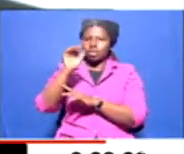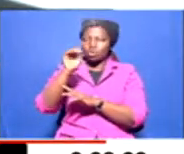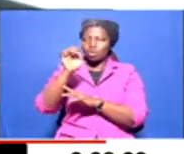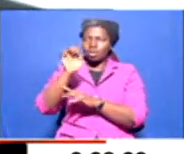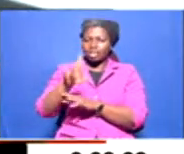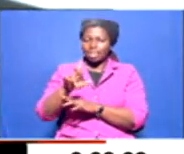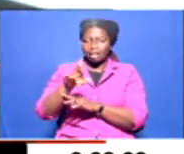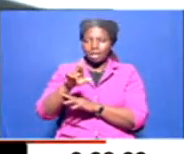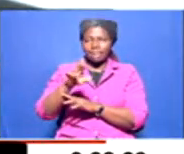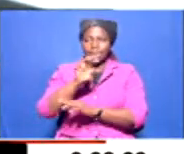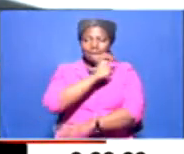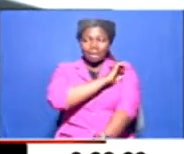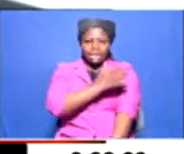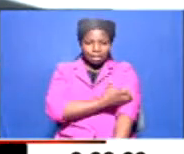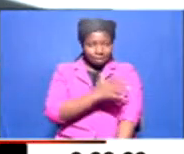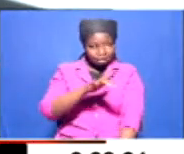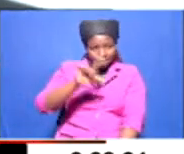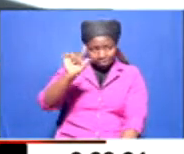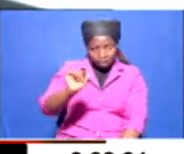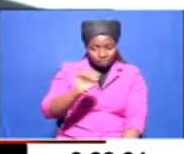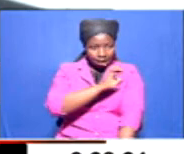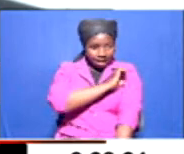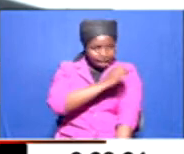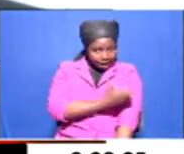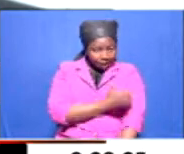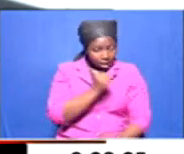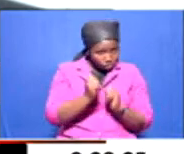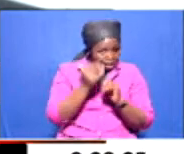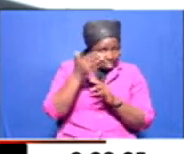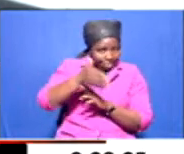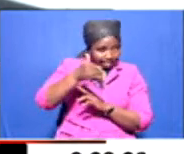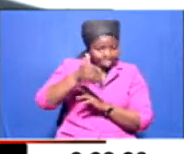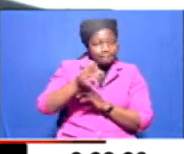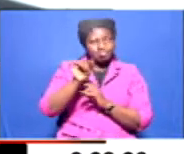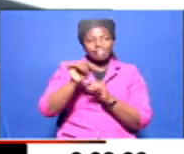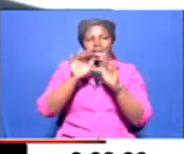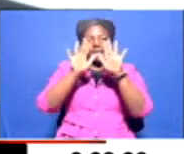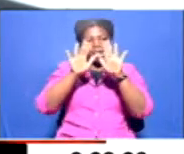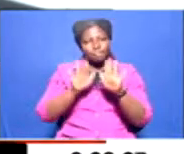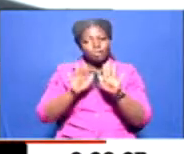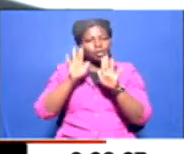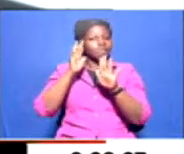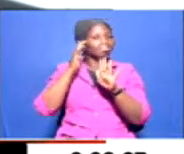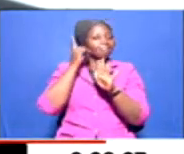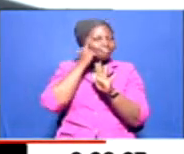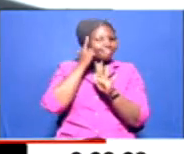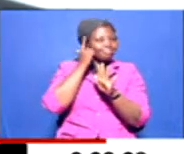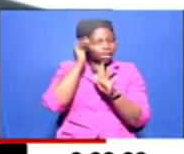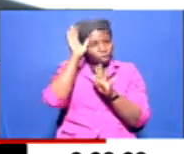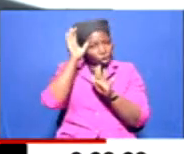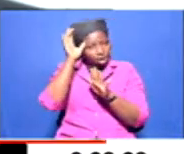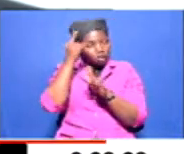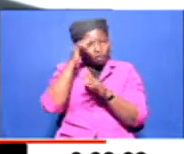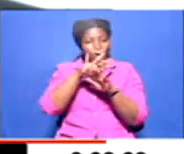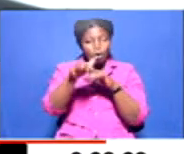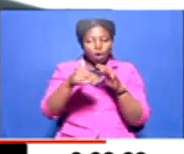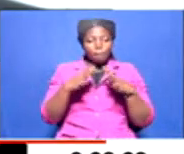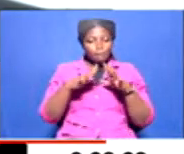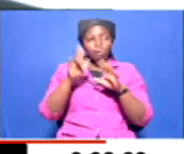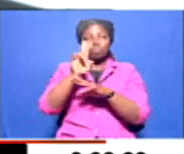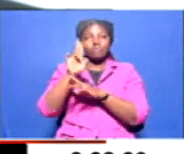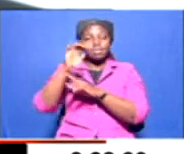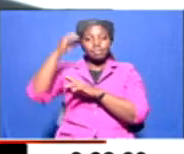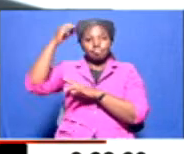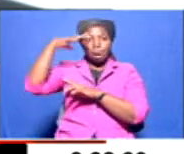and clean energy is a critical consideration for all venturing into power and energy sector. Kenya has one